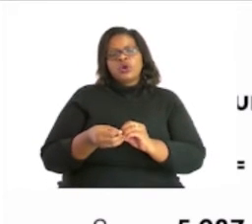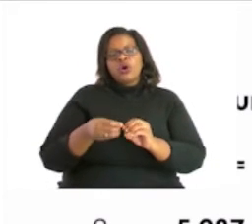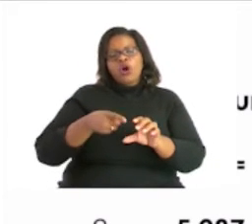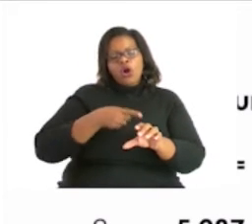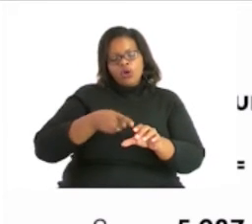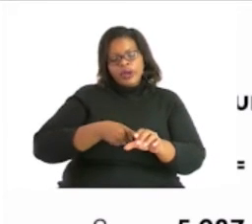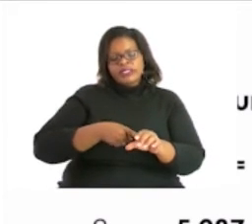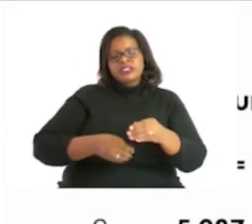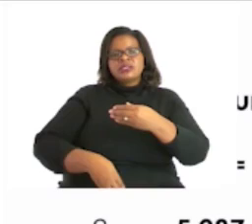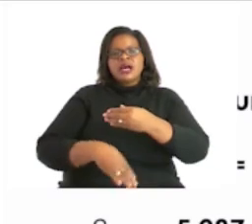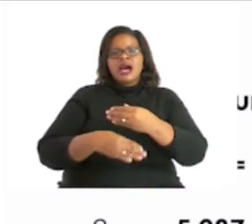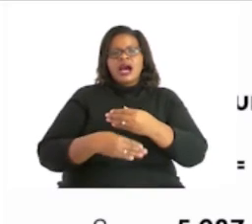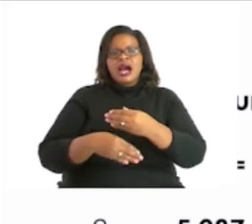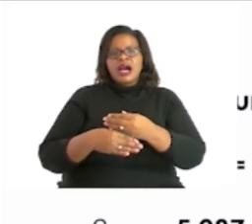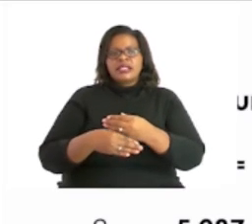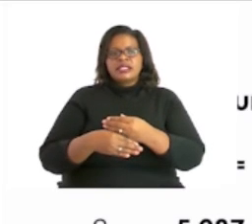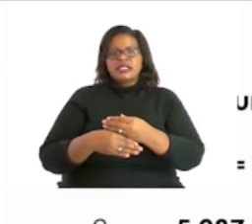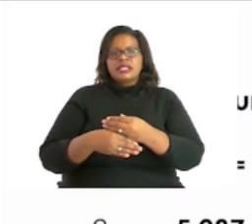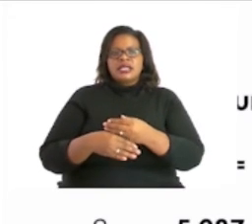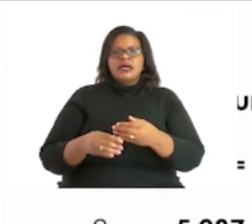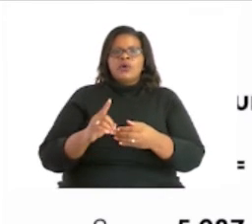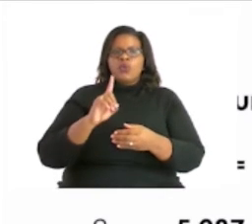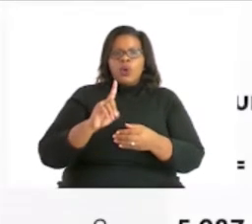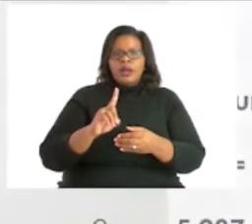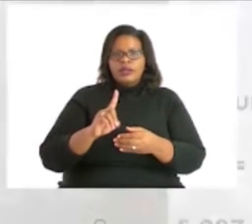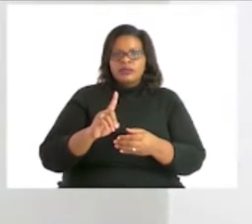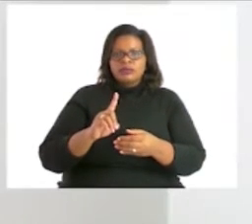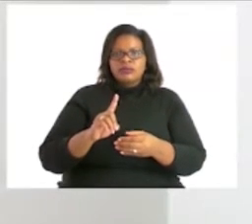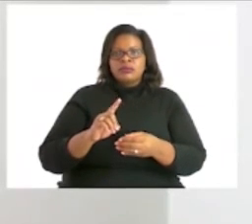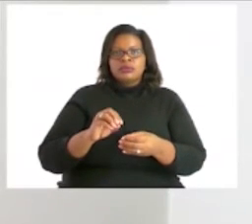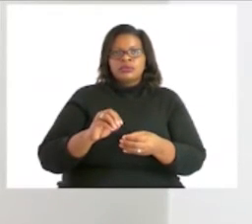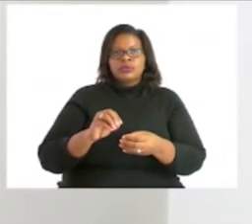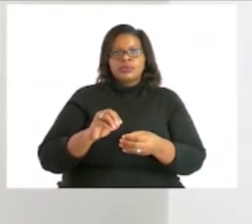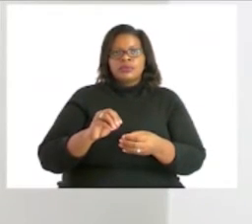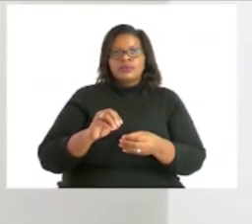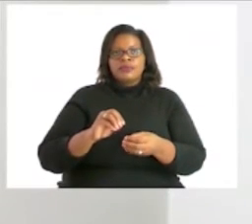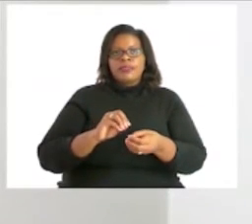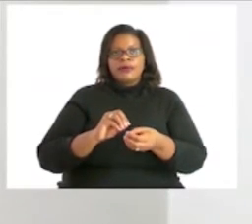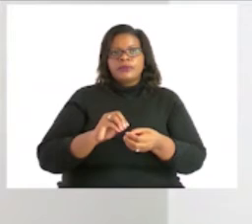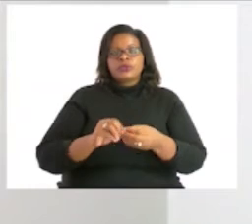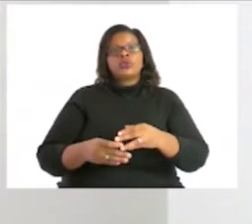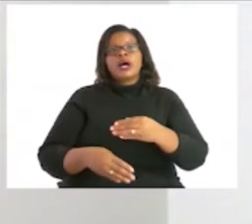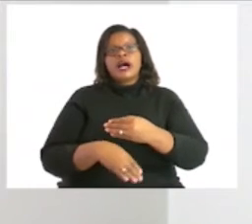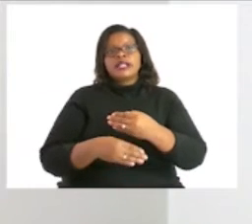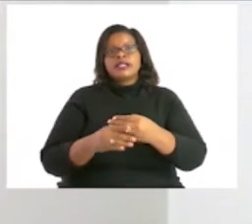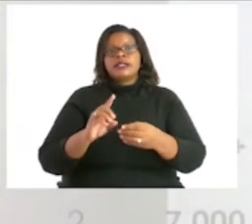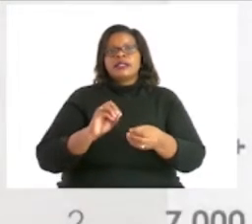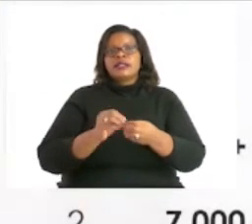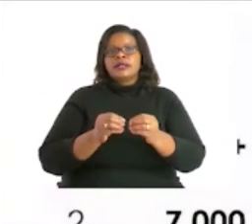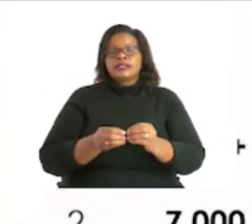different values together to give us one number. Now let's go into our books on